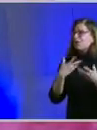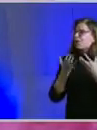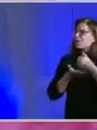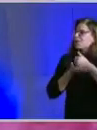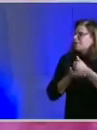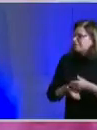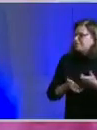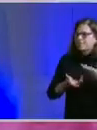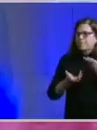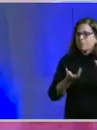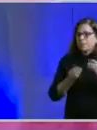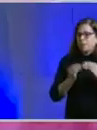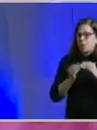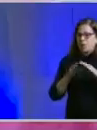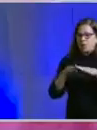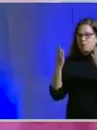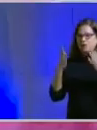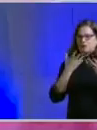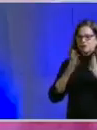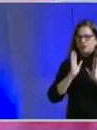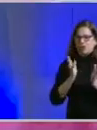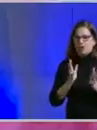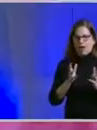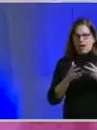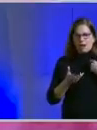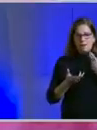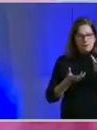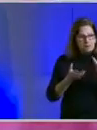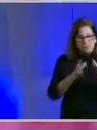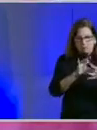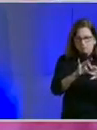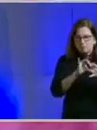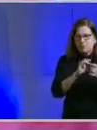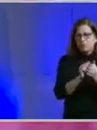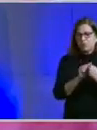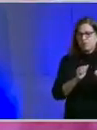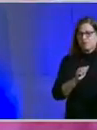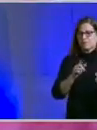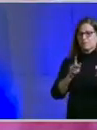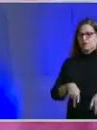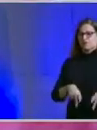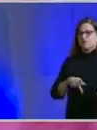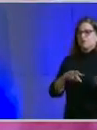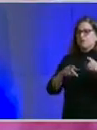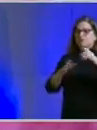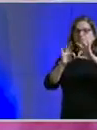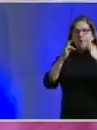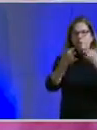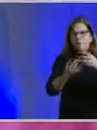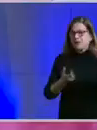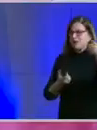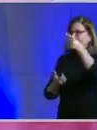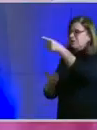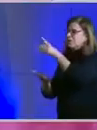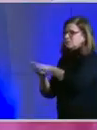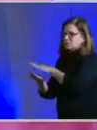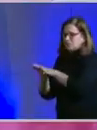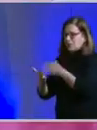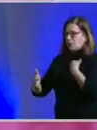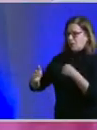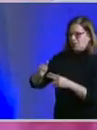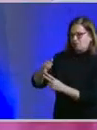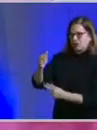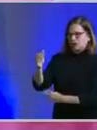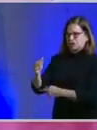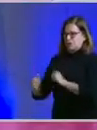giving them, their families, their neighborhoods, those critical supports. Fundamentally, what we know, what all of us on this panel know,